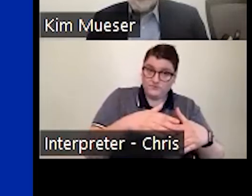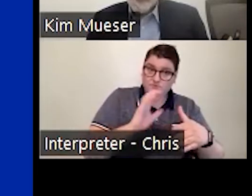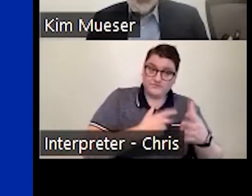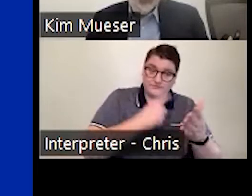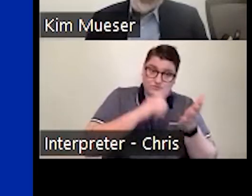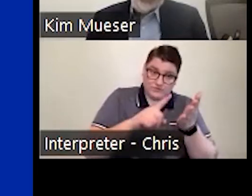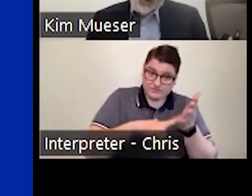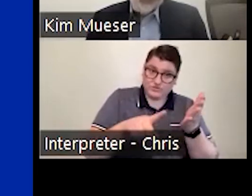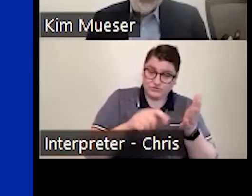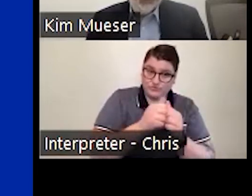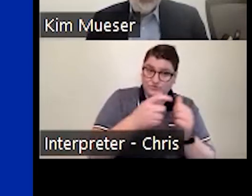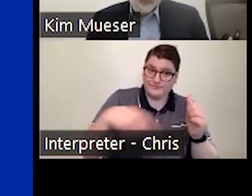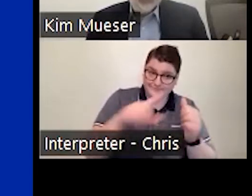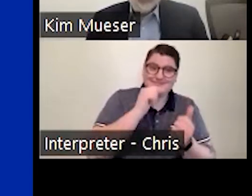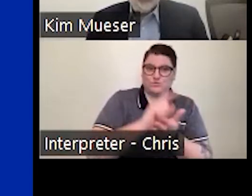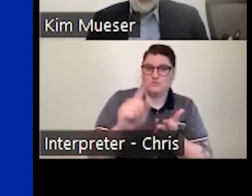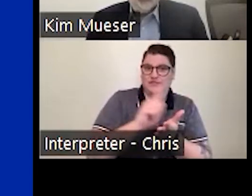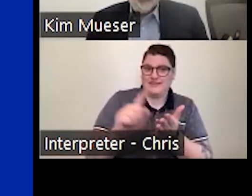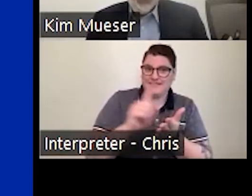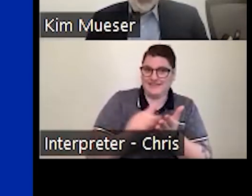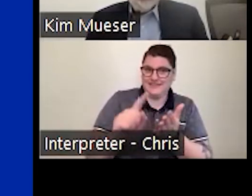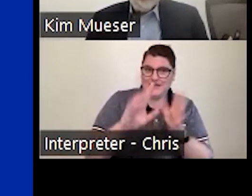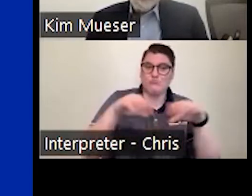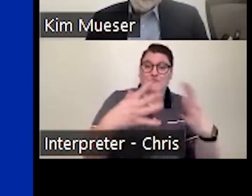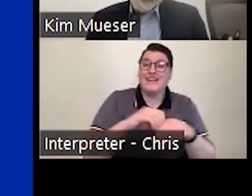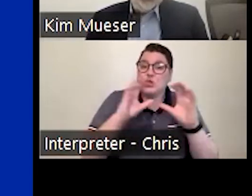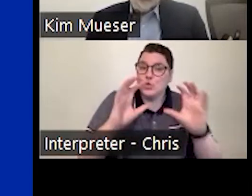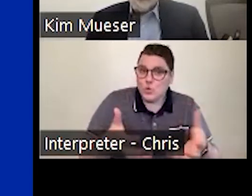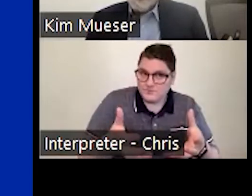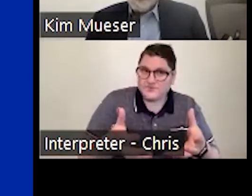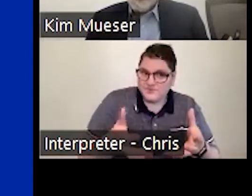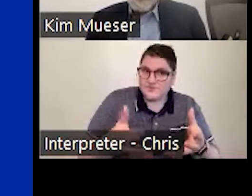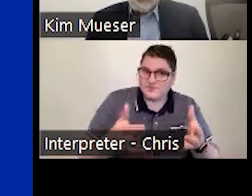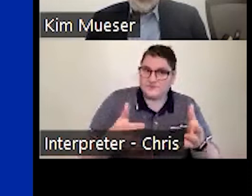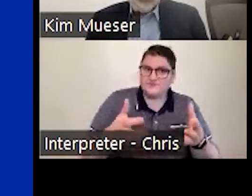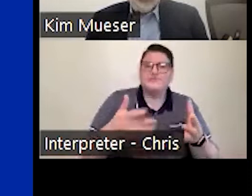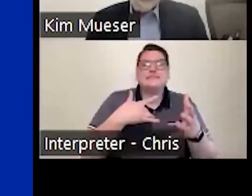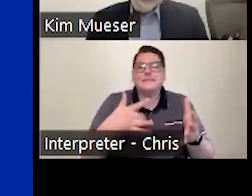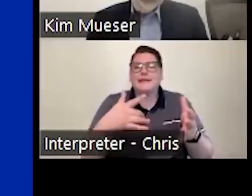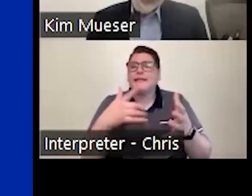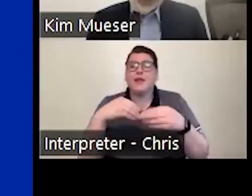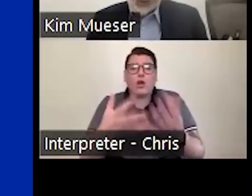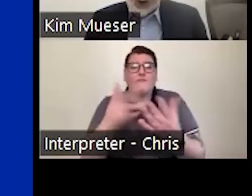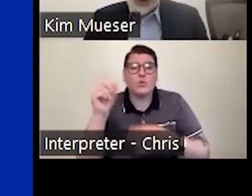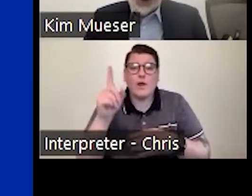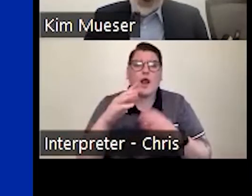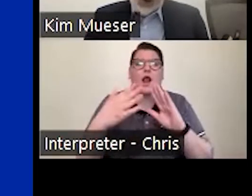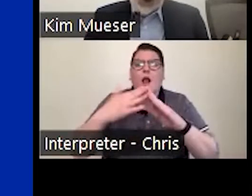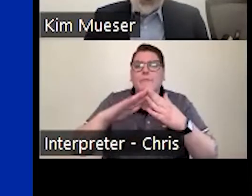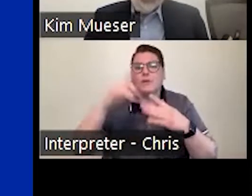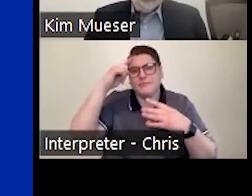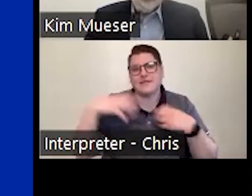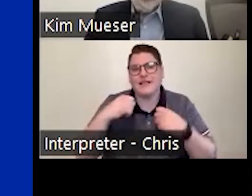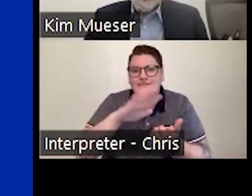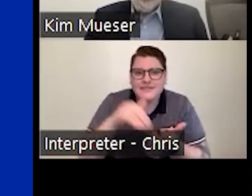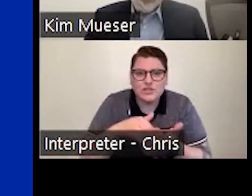it individually, although we do have experience providing it in groups. It's typically provided at local community mental health centers and integrated with other